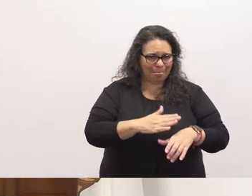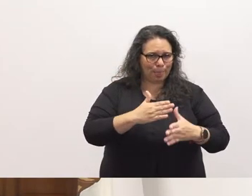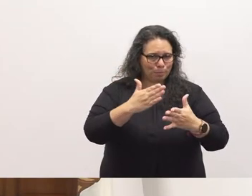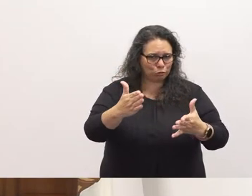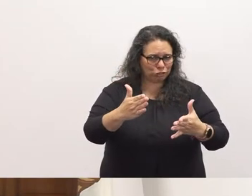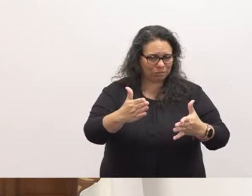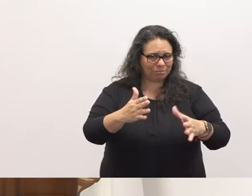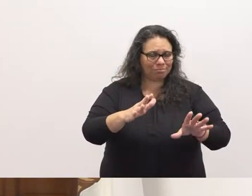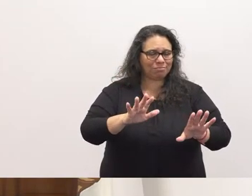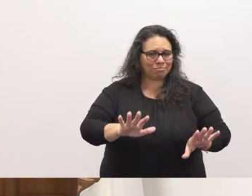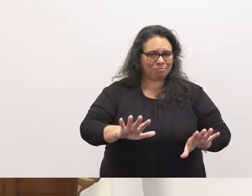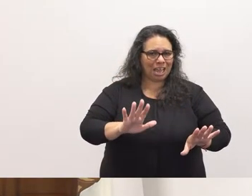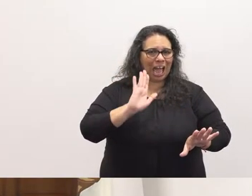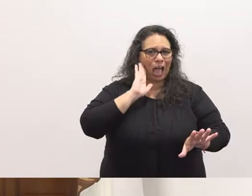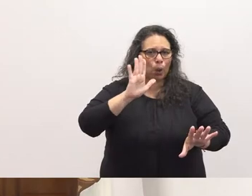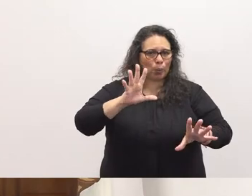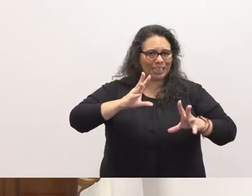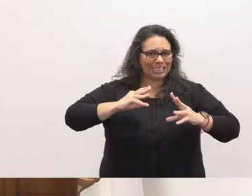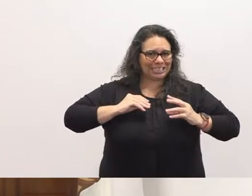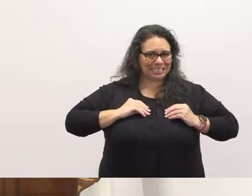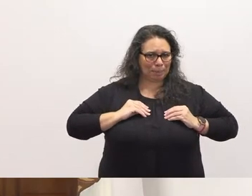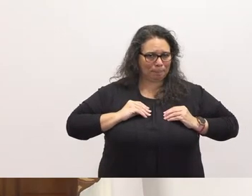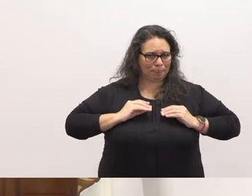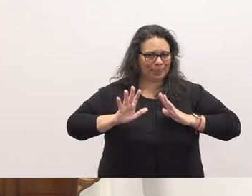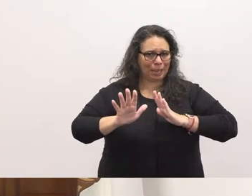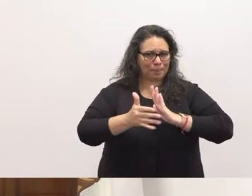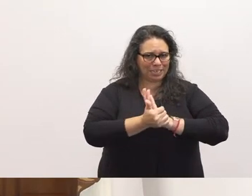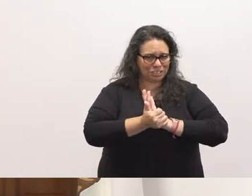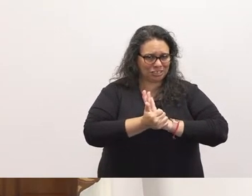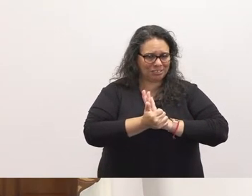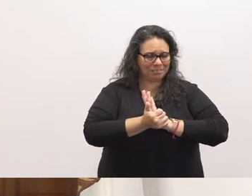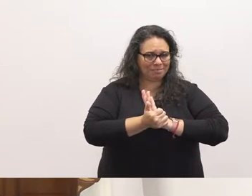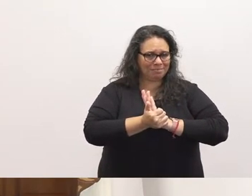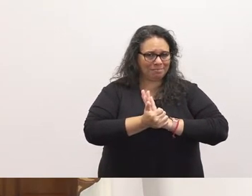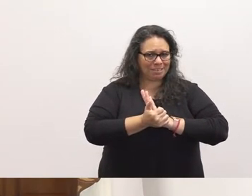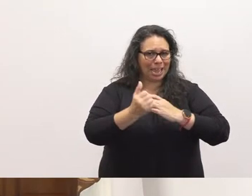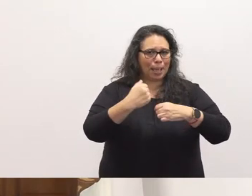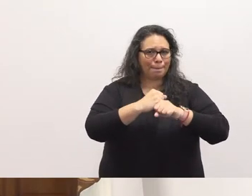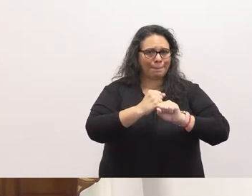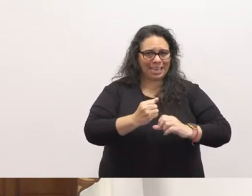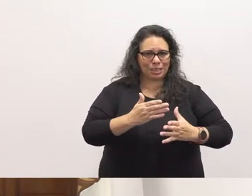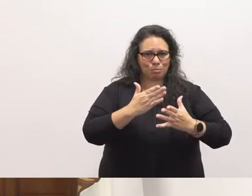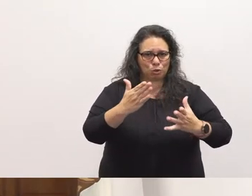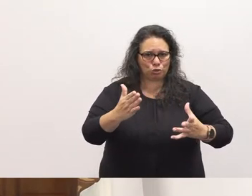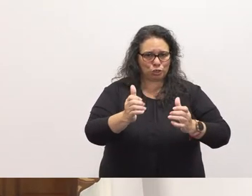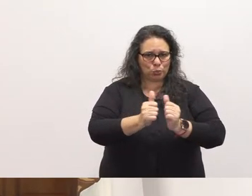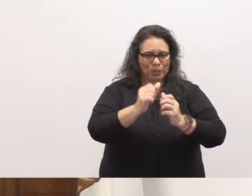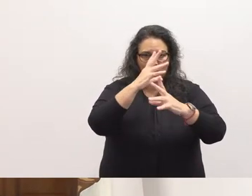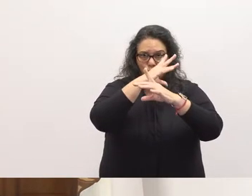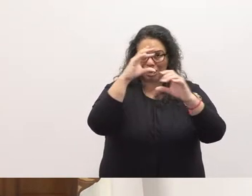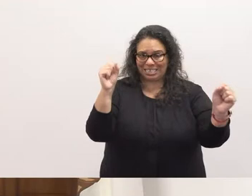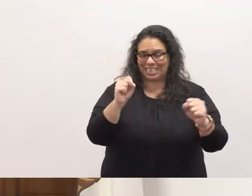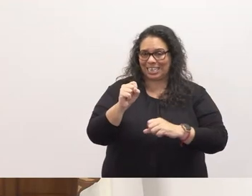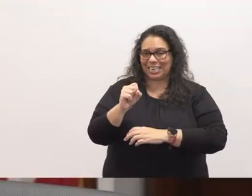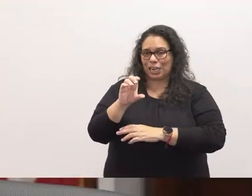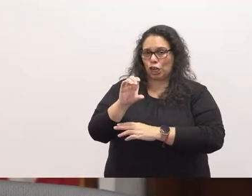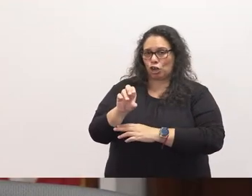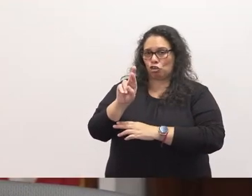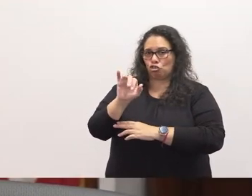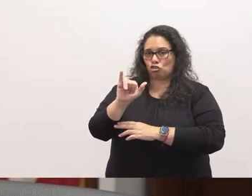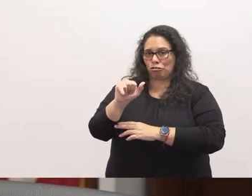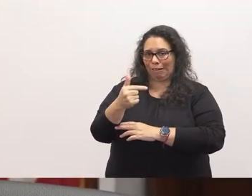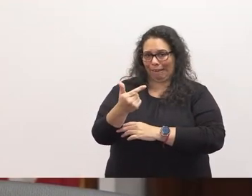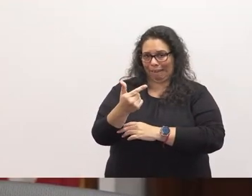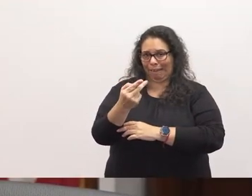So I'll accept the amendment, remake the motion with President Craighead's